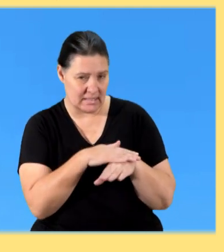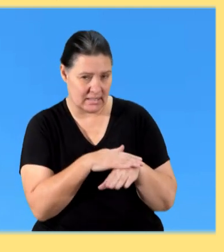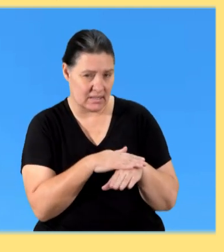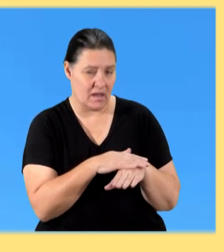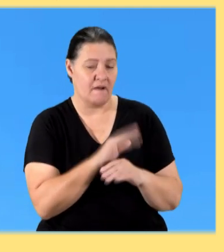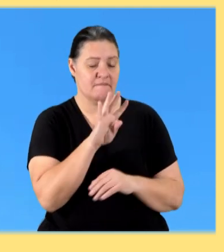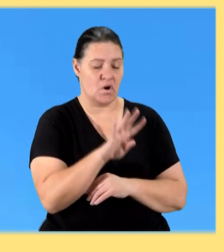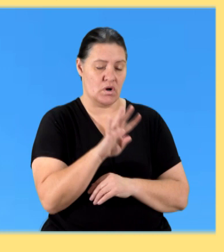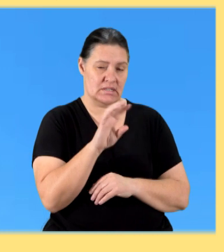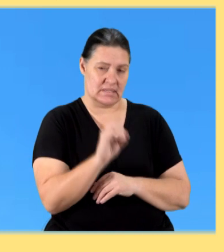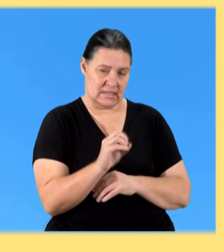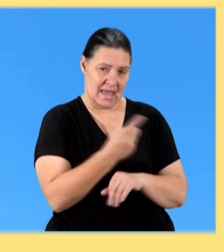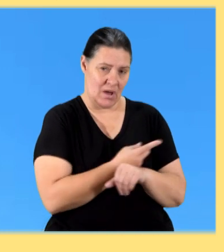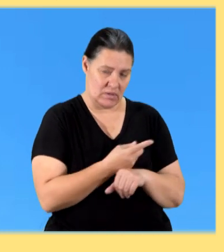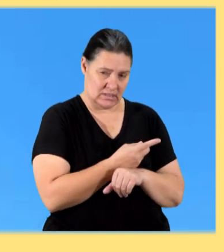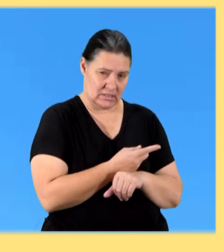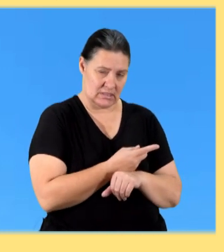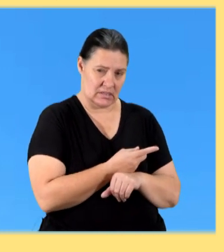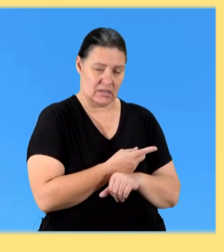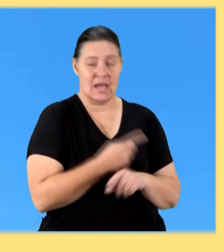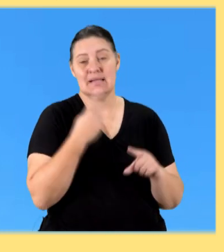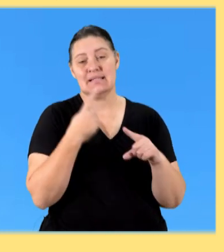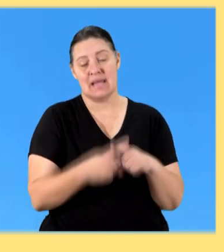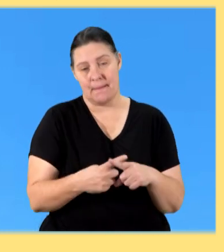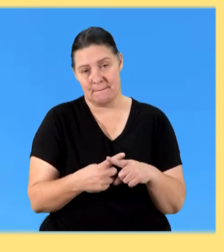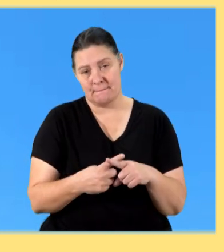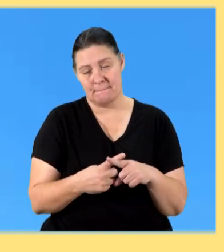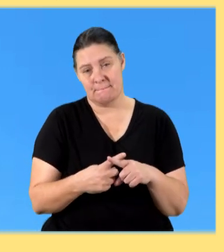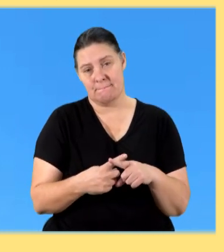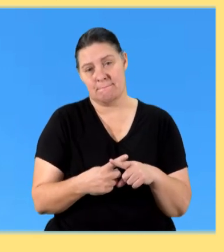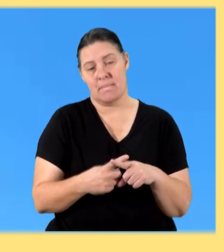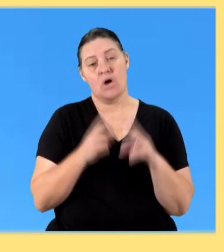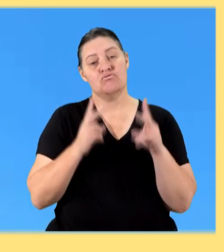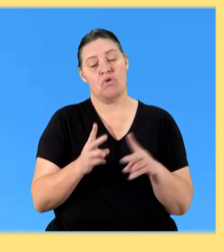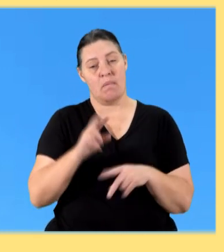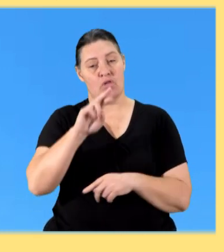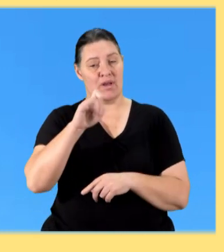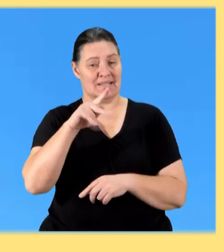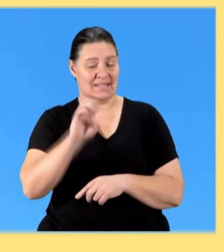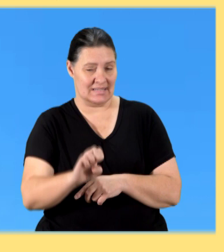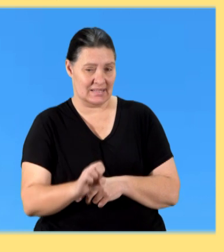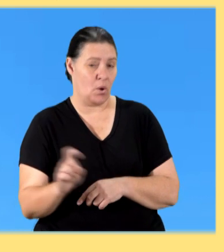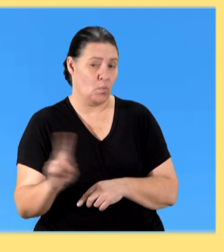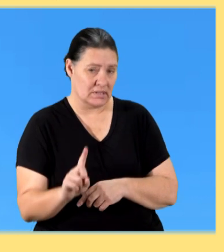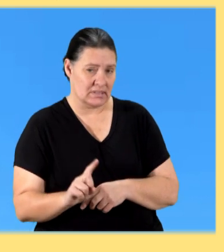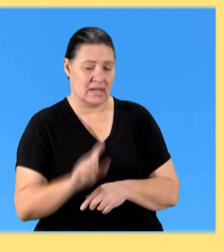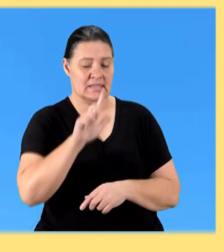the 40 hours and we multiplied by the normal rate, which